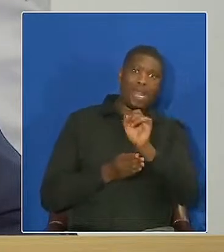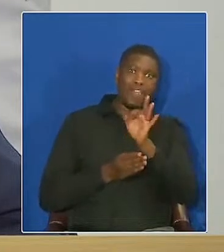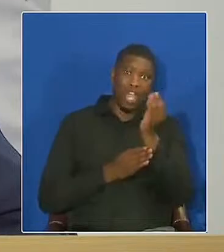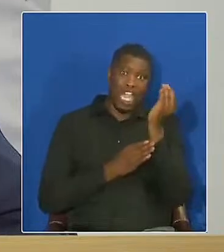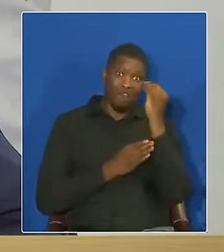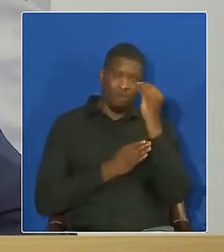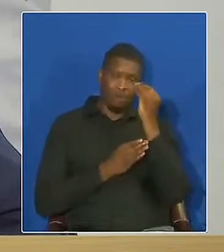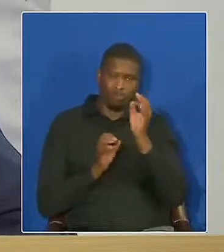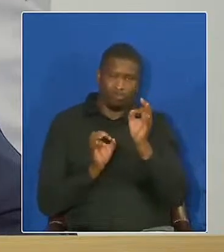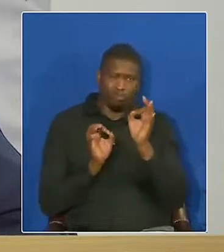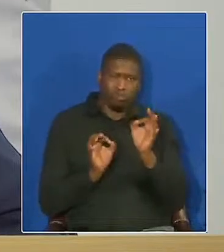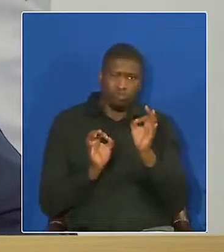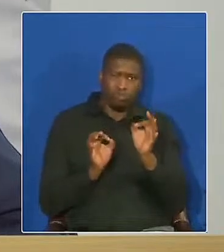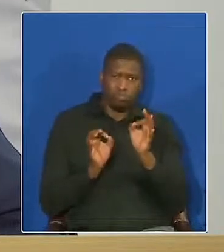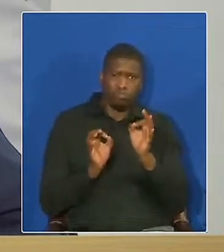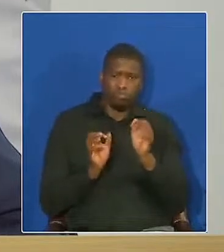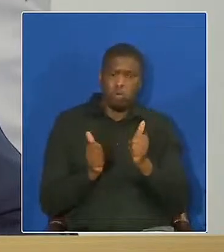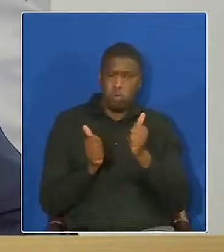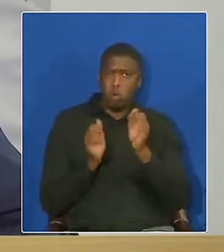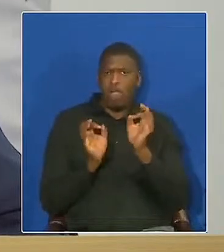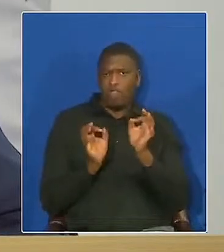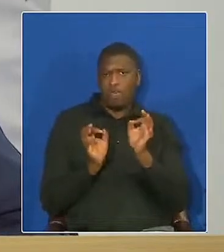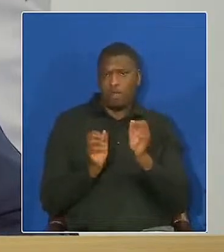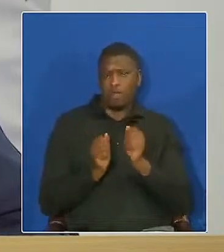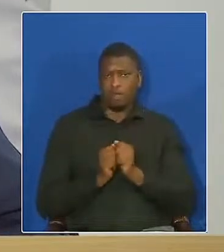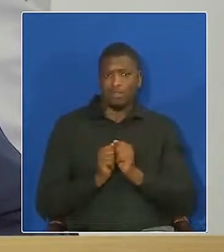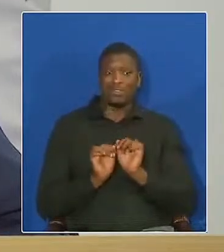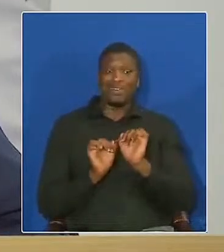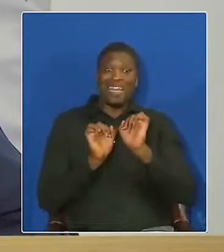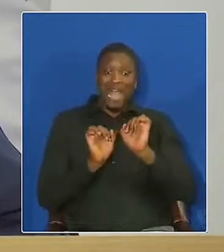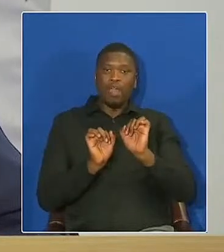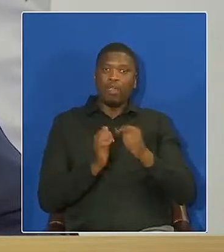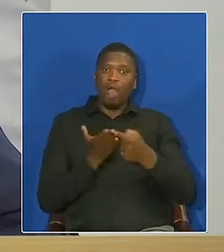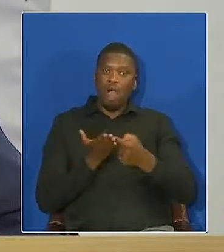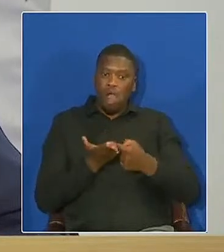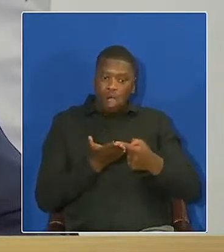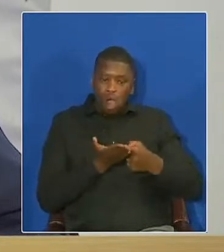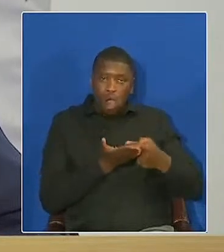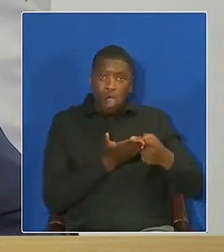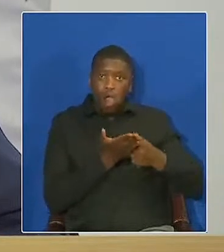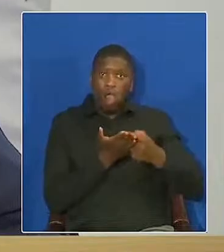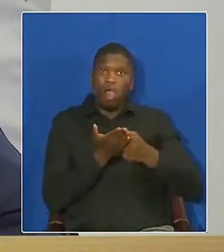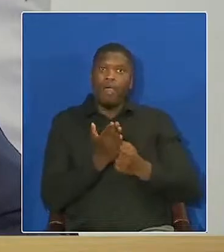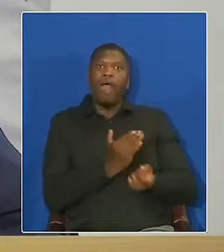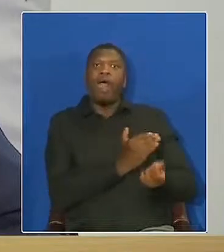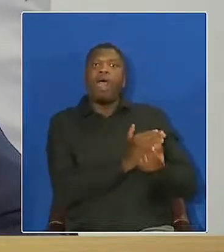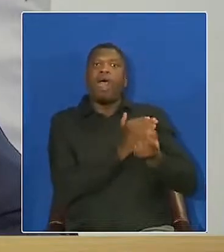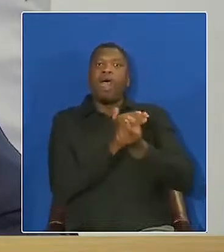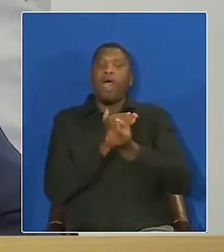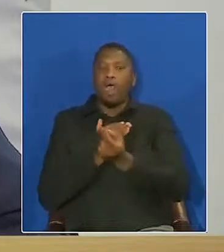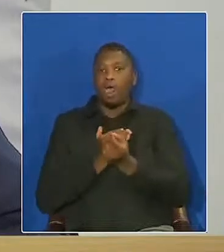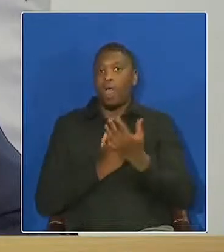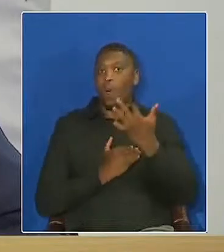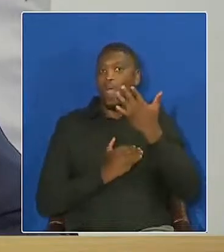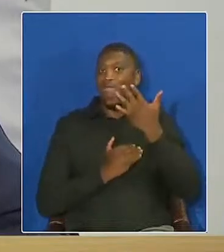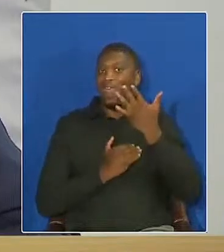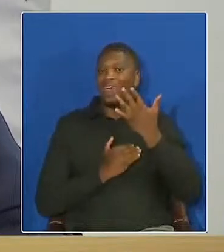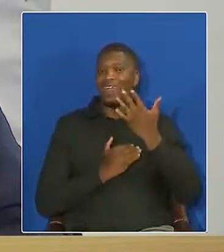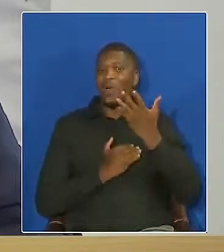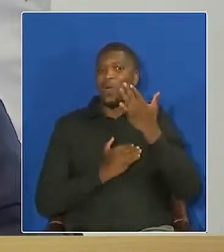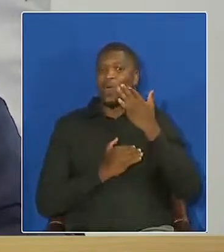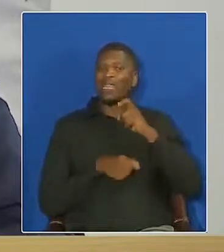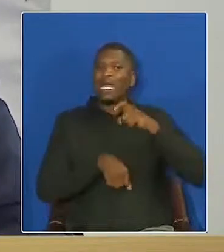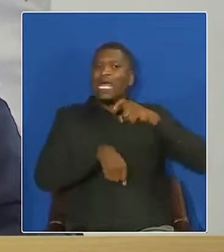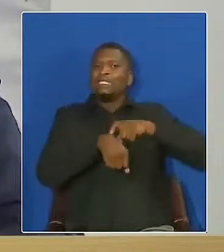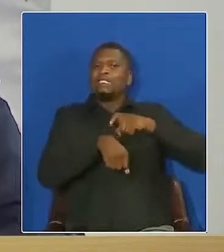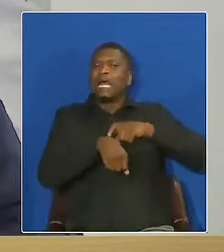he has is worth it. That is the discussion that was happening during the times